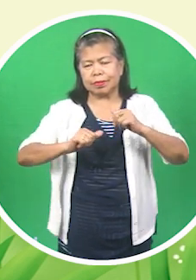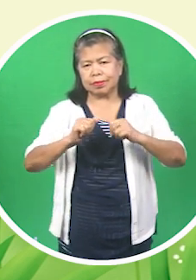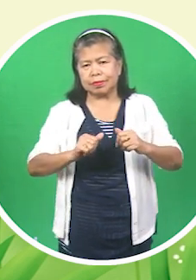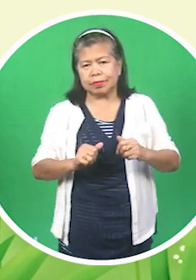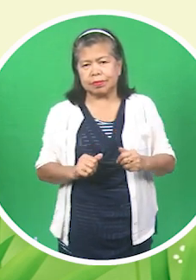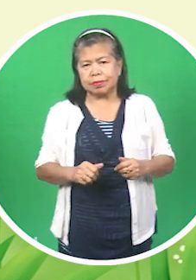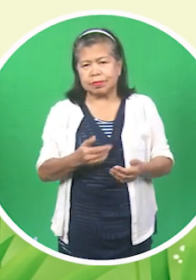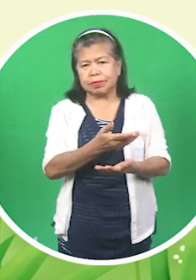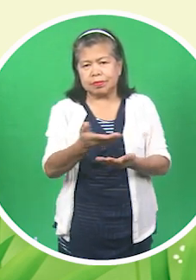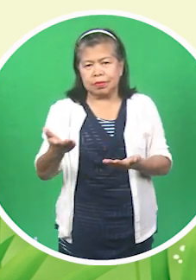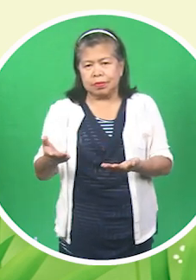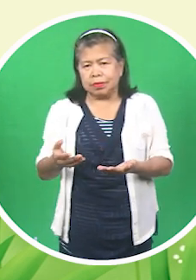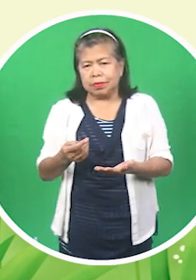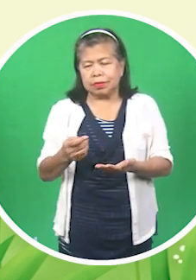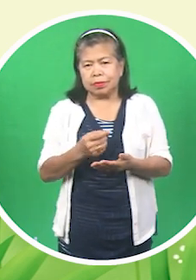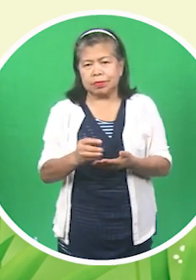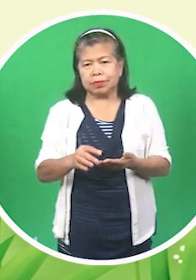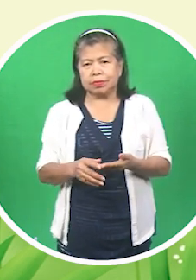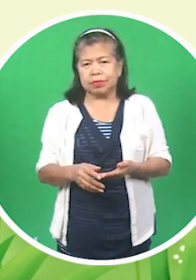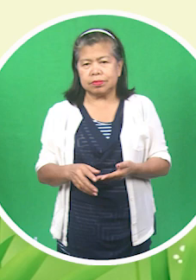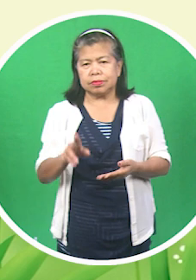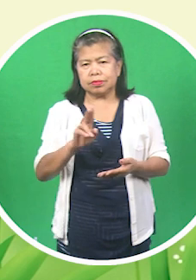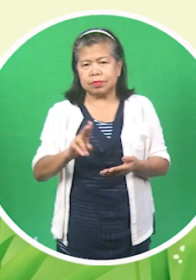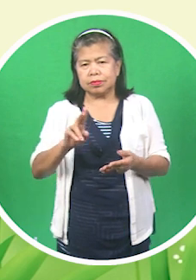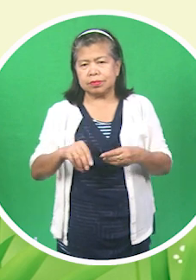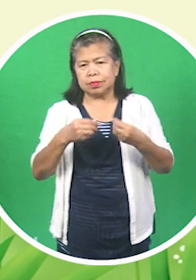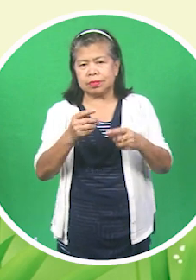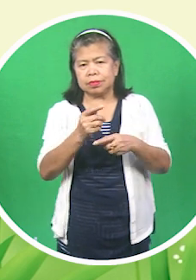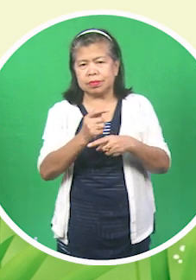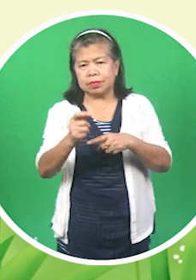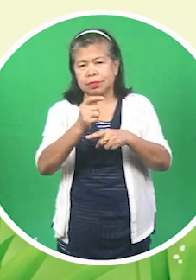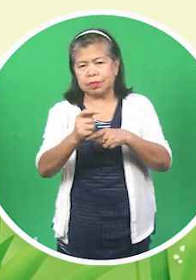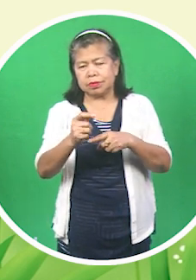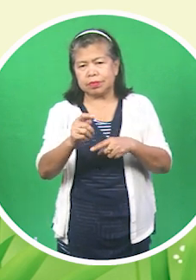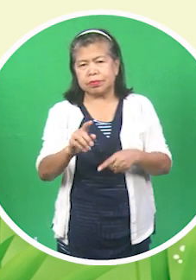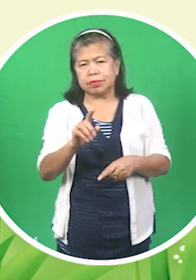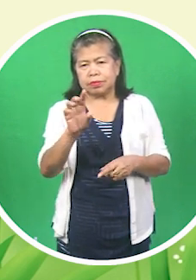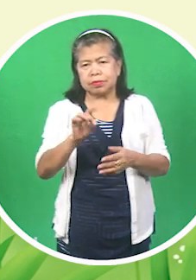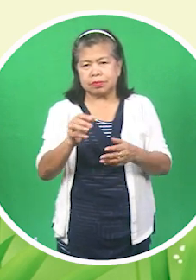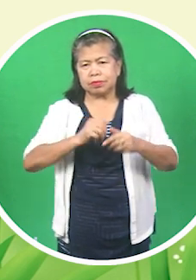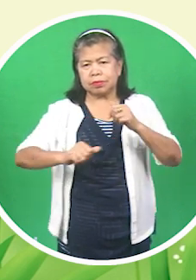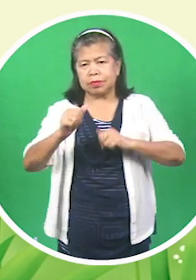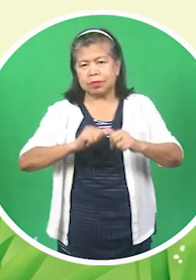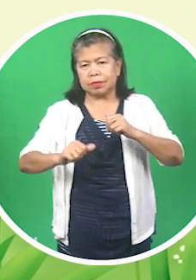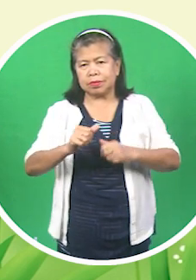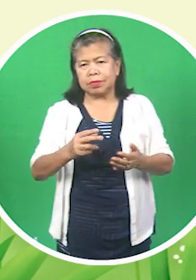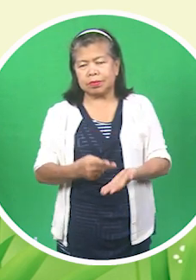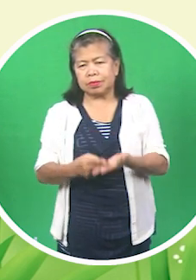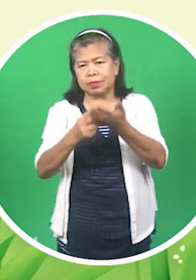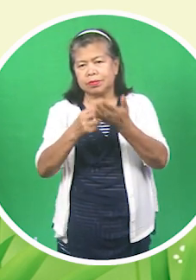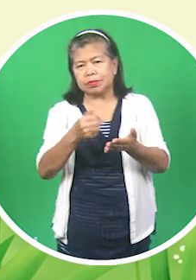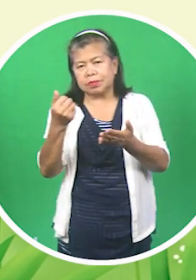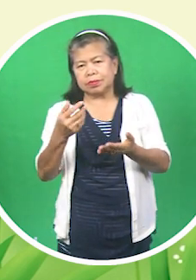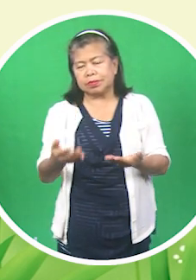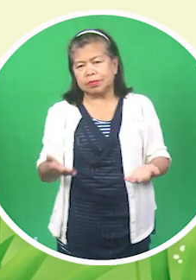abilities? Are you grateful for them? If you have shared your talents and used your abilities to